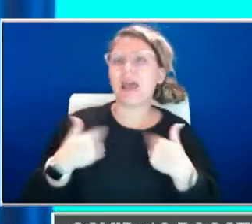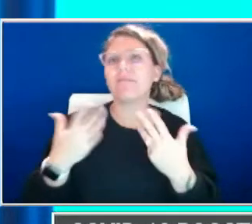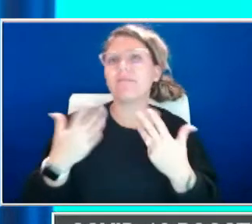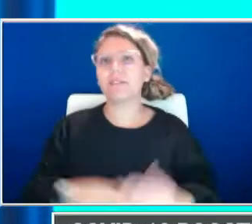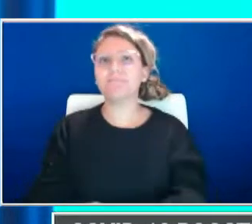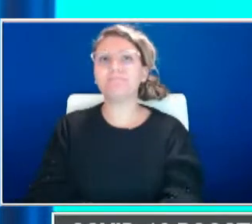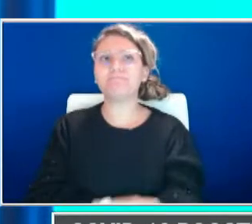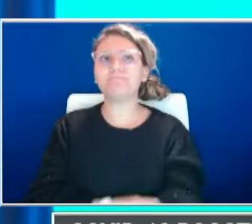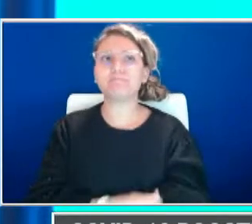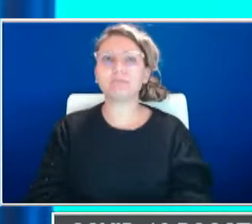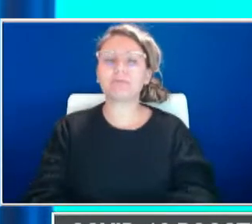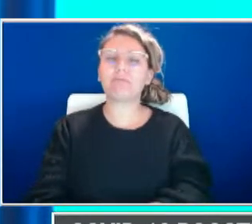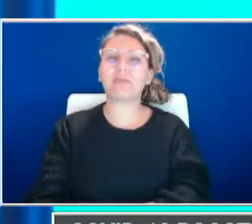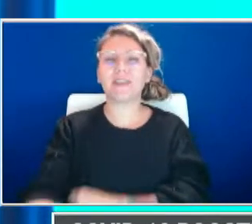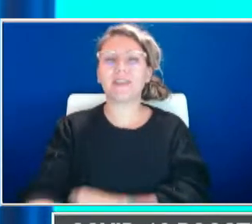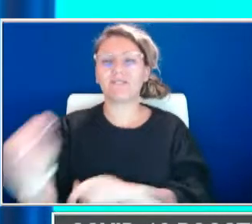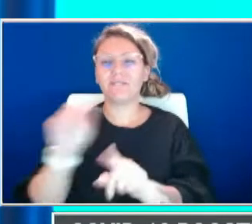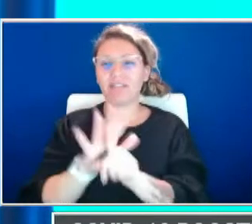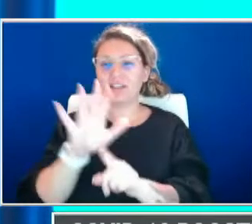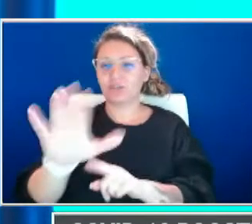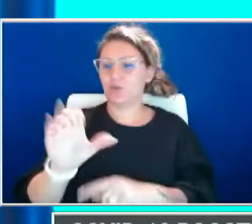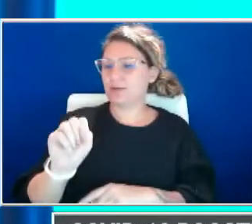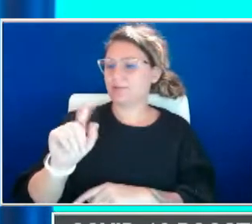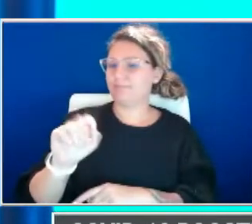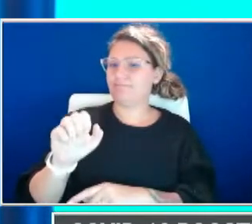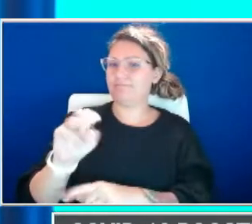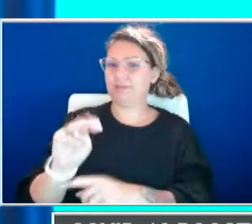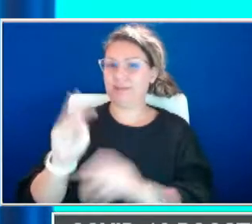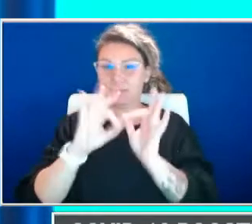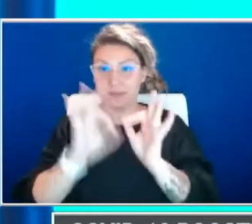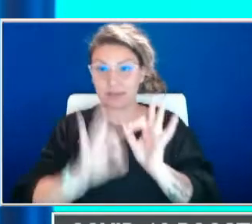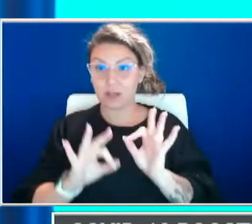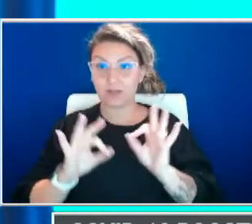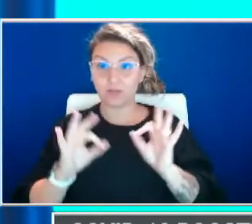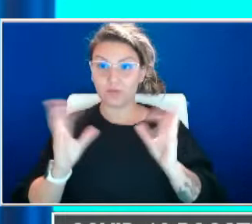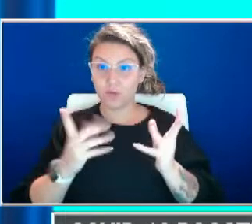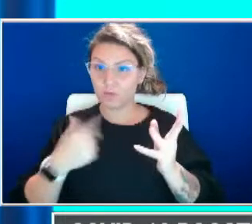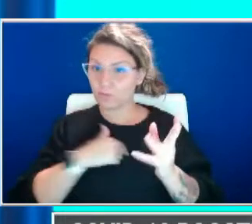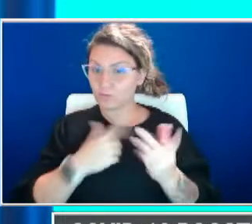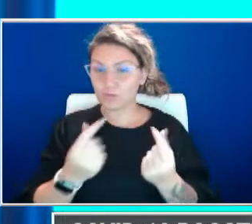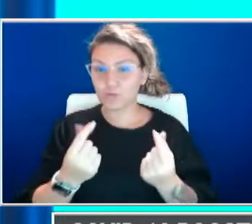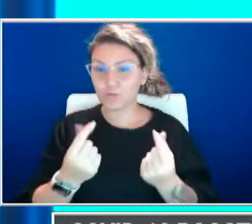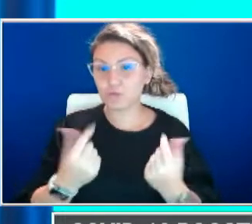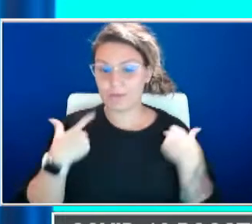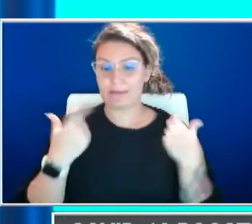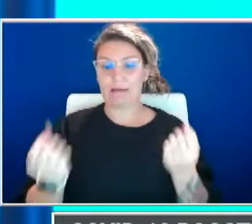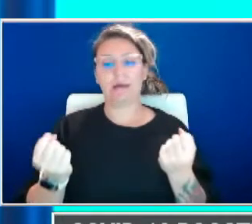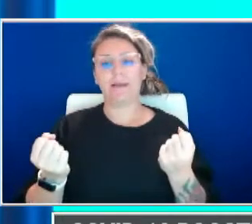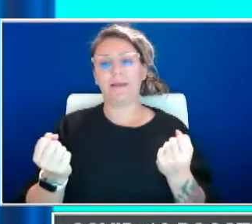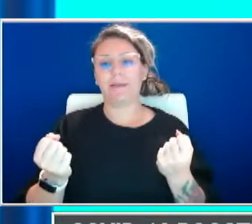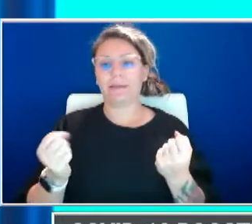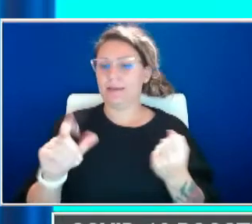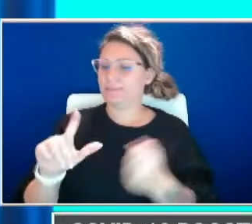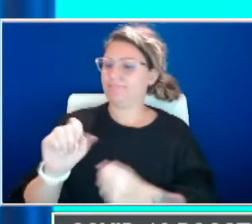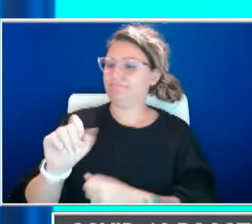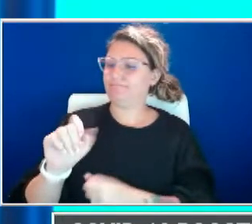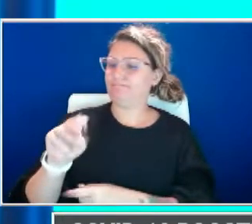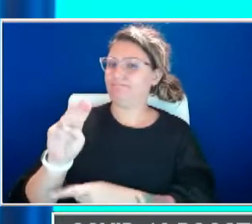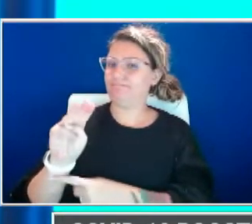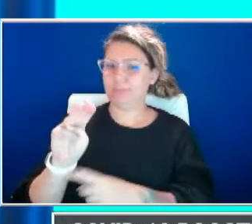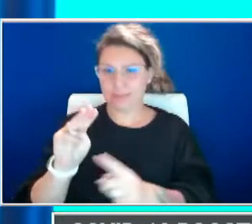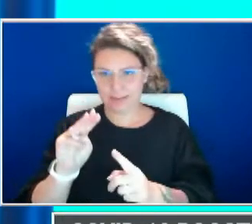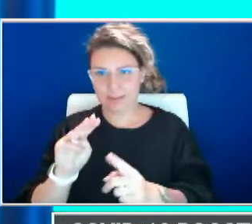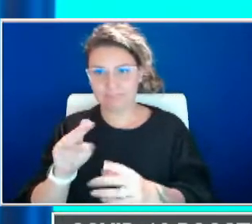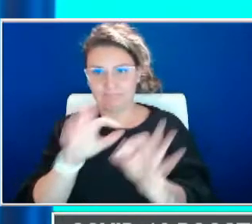affect your stem cells and destroy your stem cells. So we take some healthy stem cells from the patient's body or and